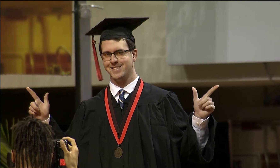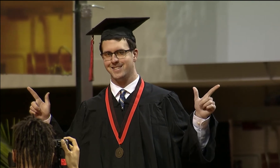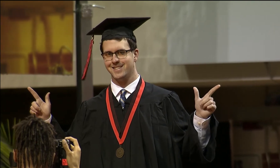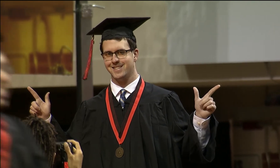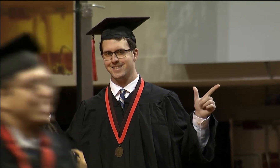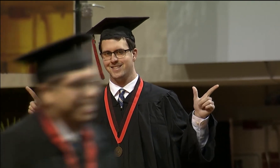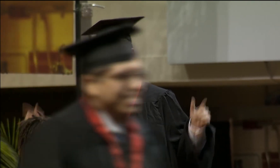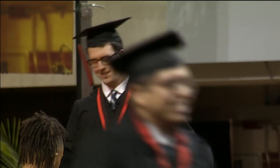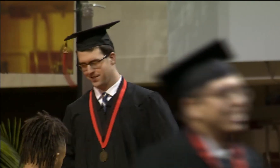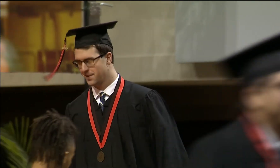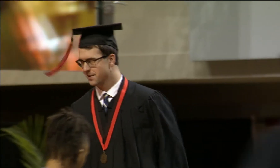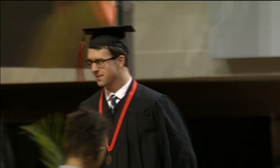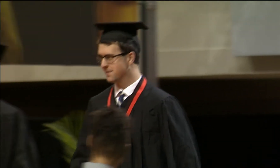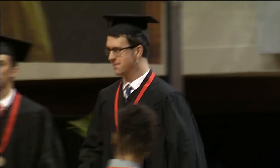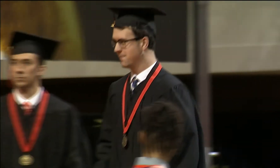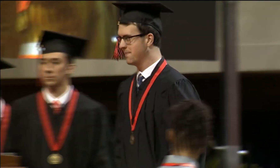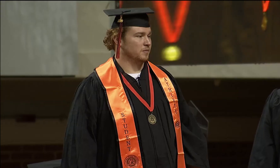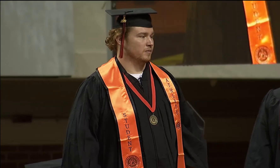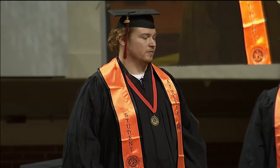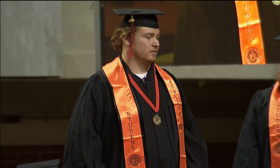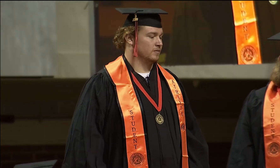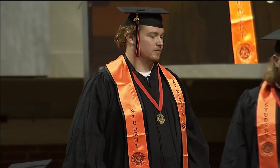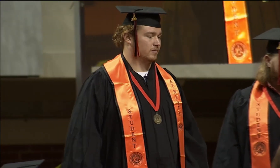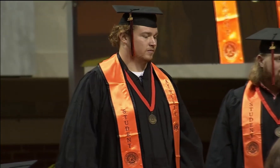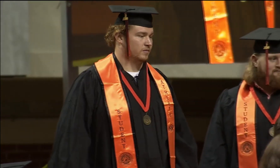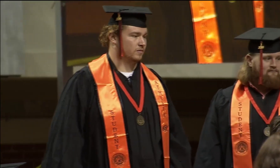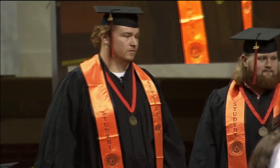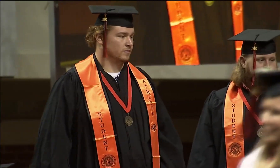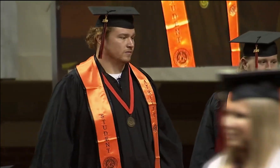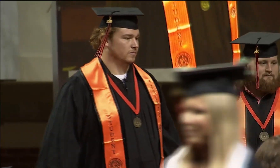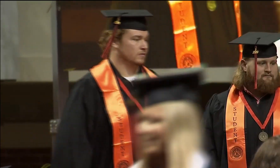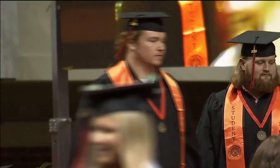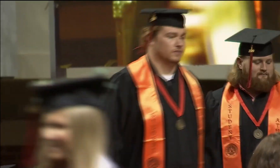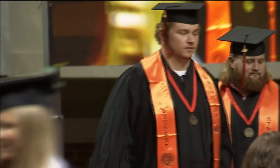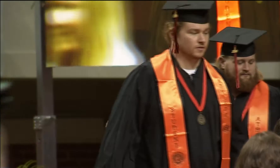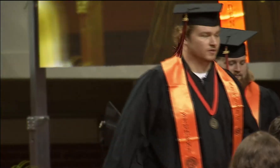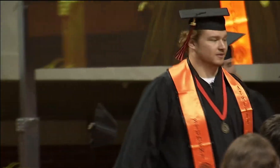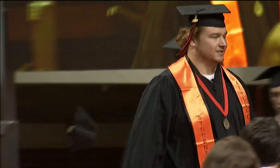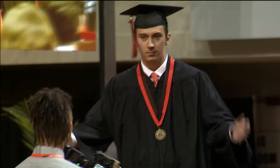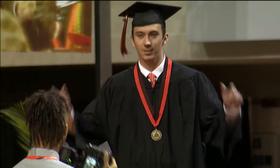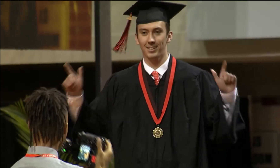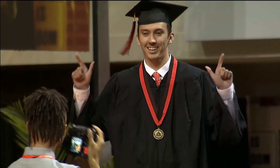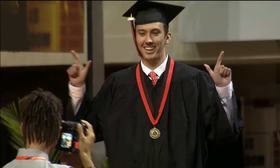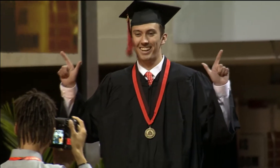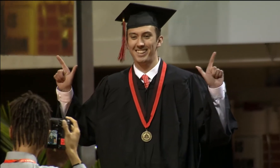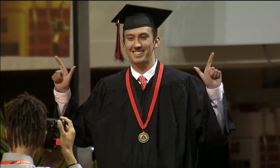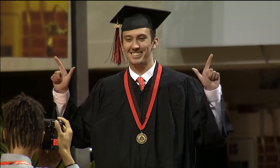Daniel Joseph Story. Matthew Cagle.